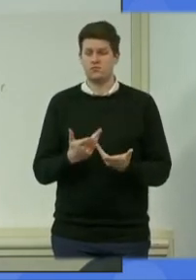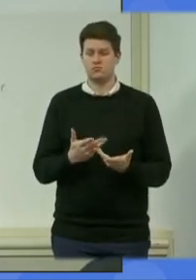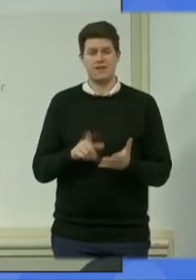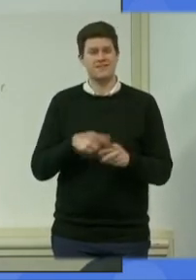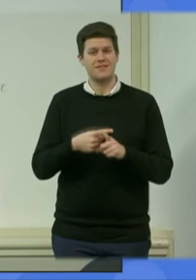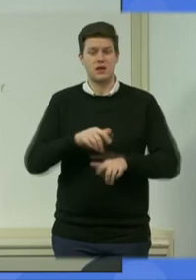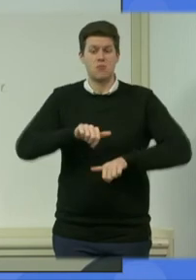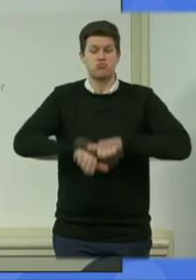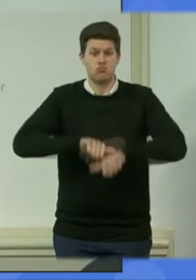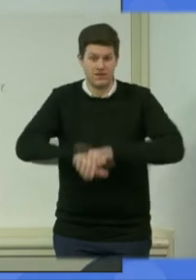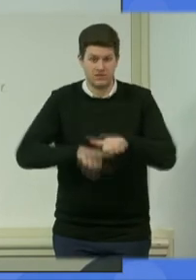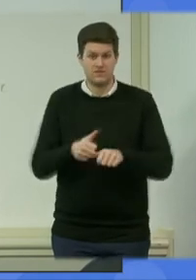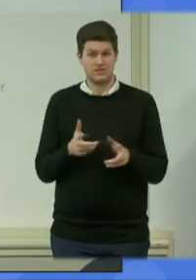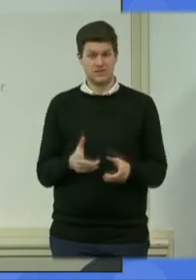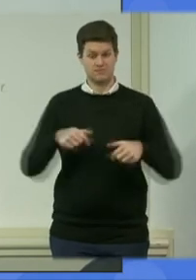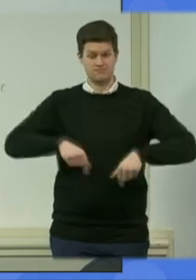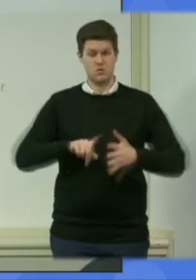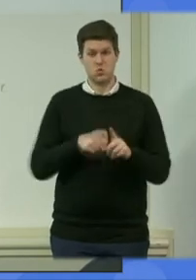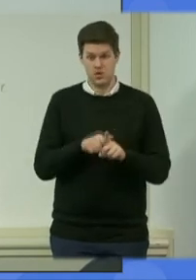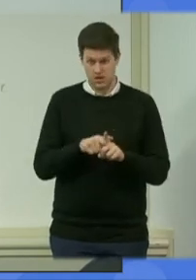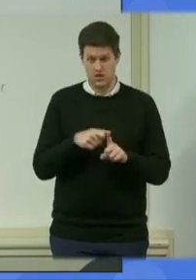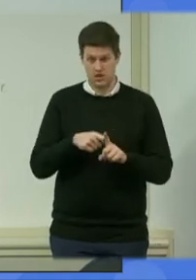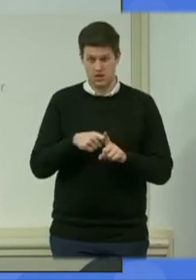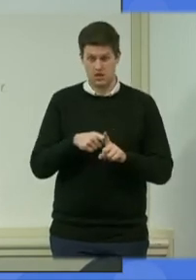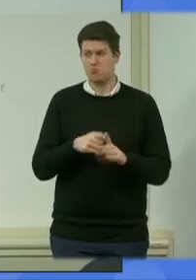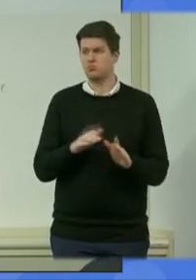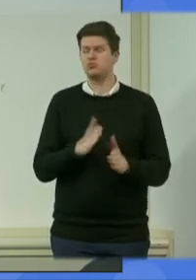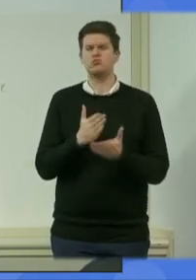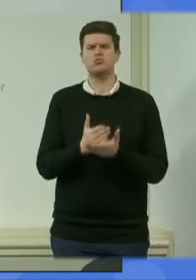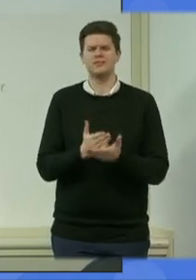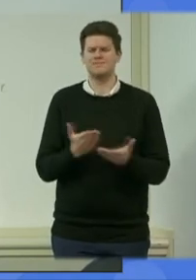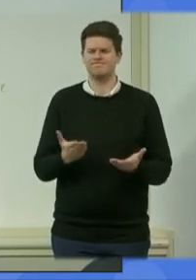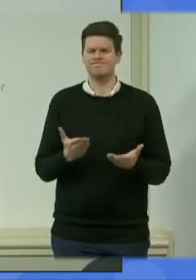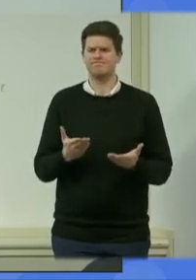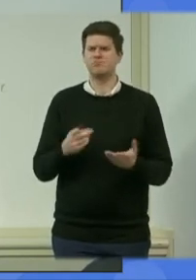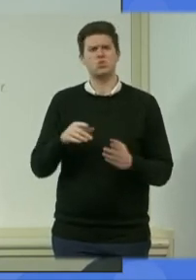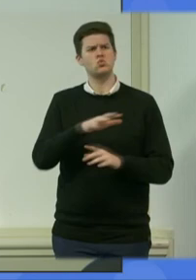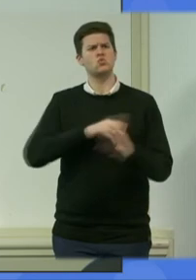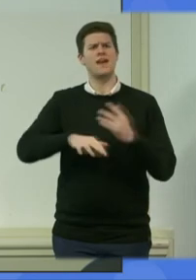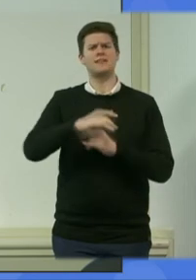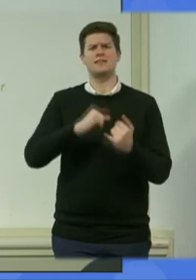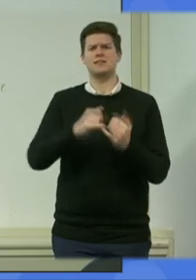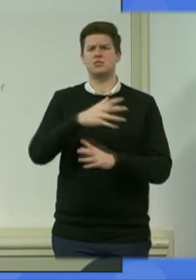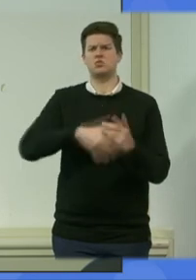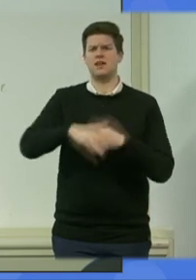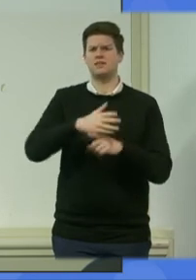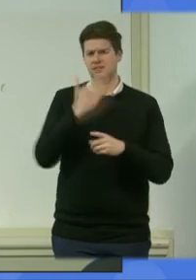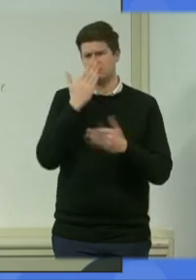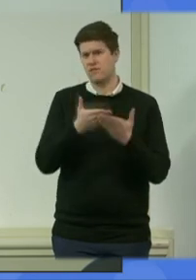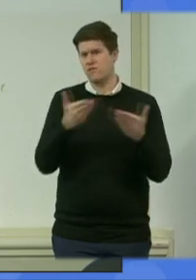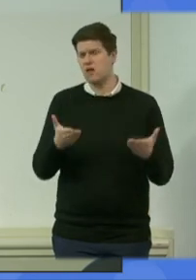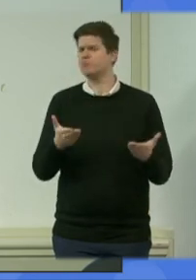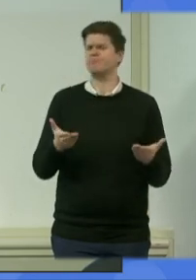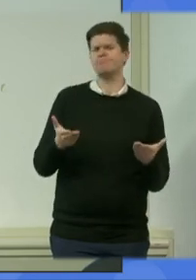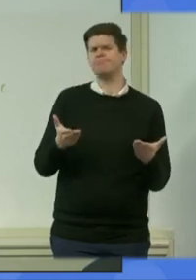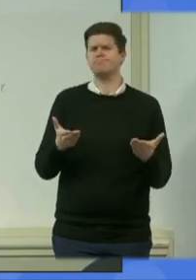system in the UK, but we don't have a very fair or equal society. So what's going on underneath that